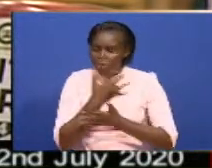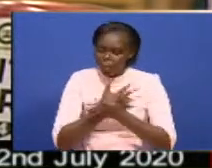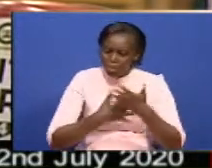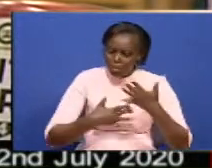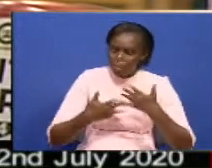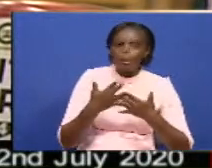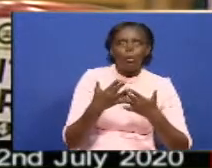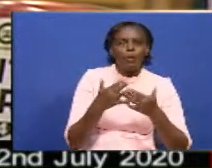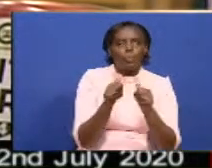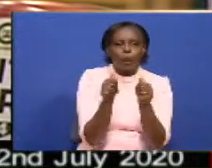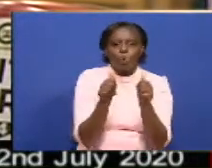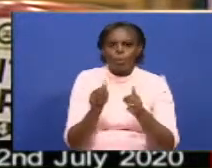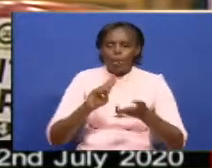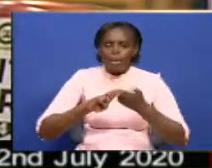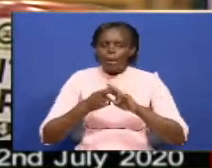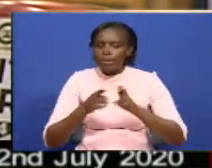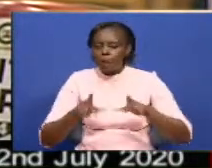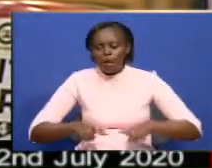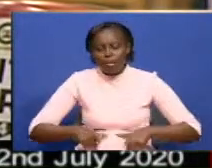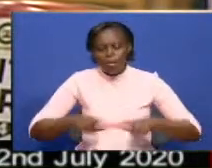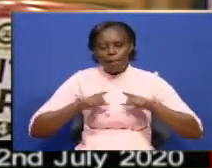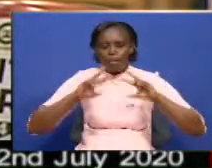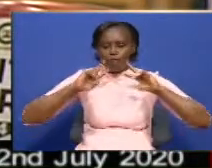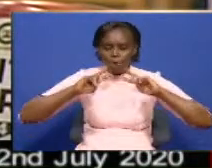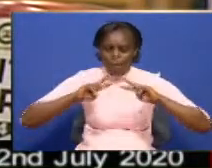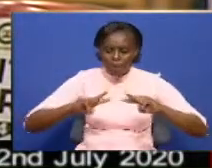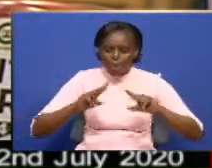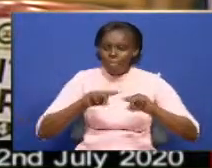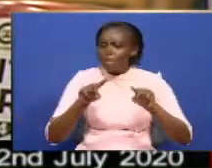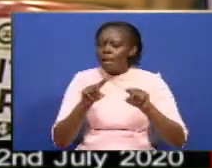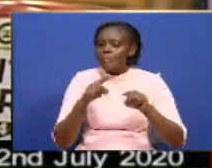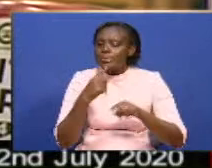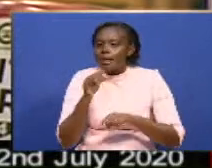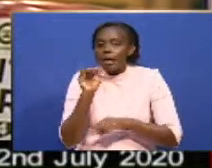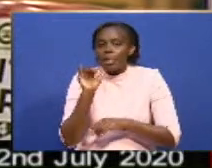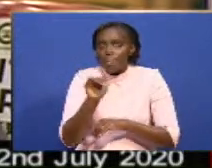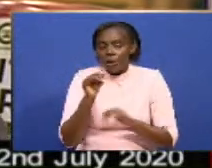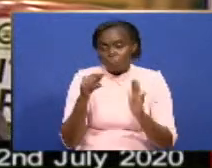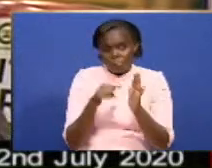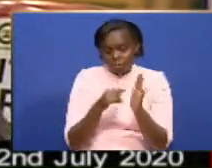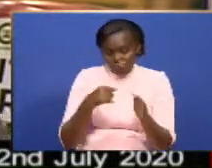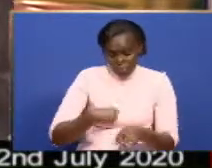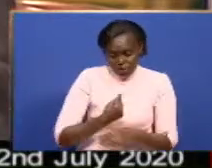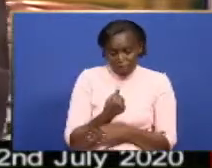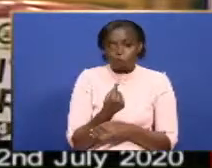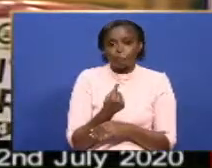relationships, and live in peace. But having said that, Madam Speaker,